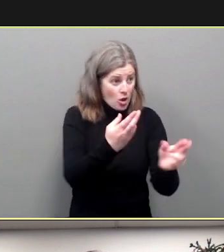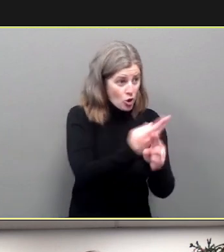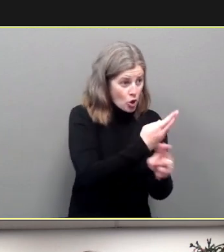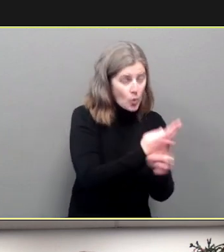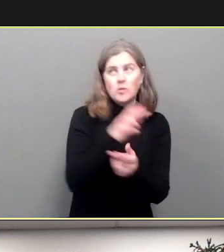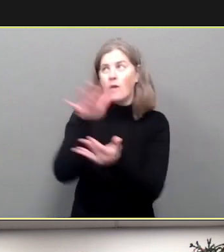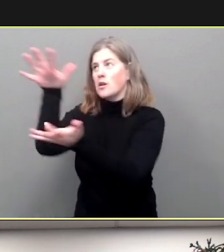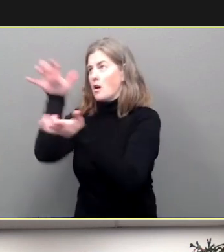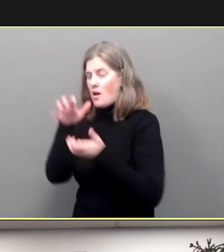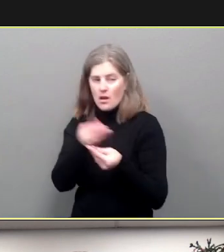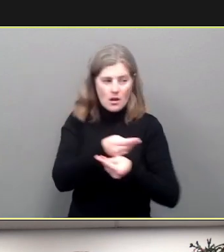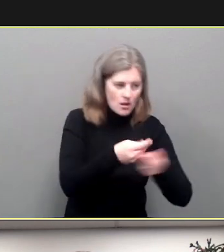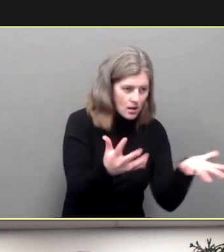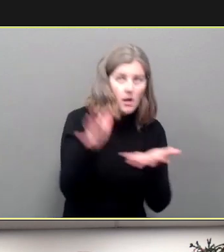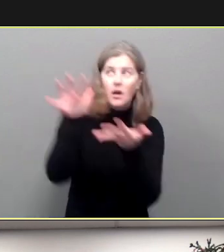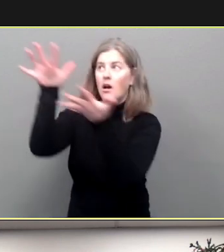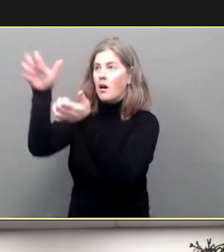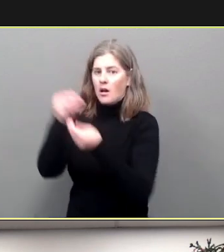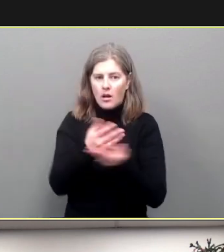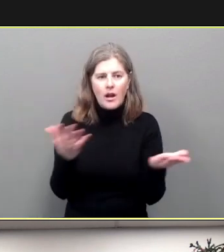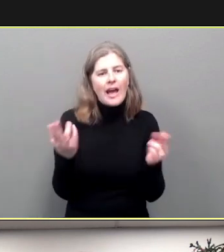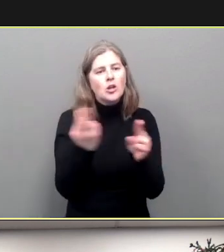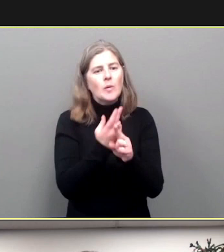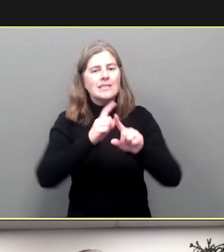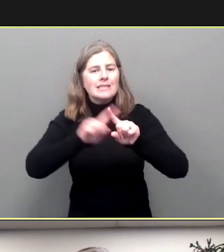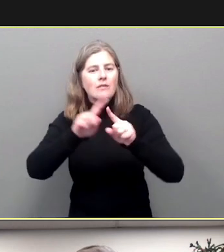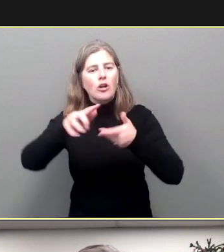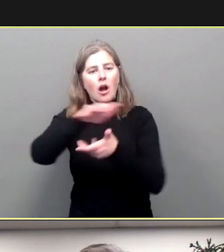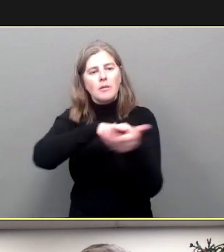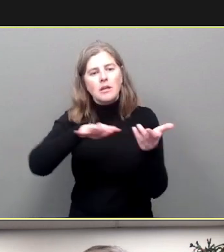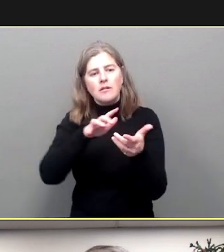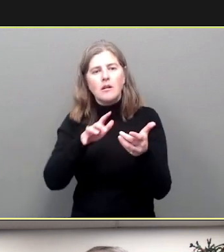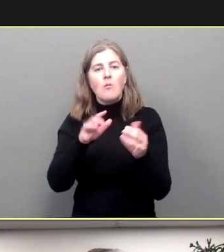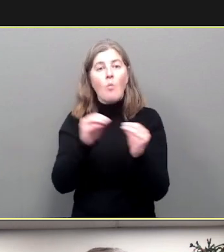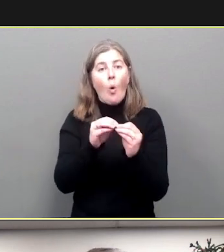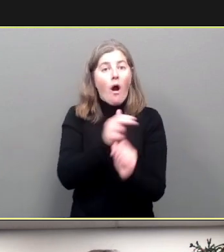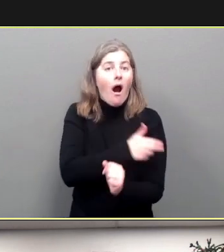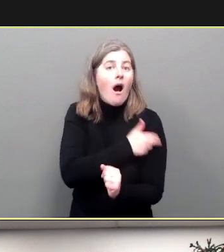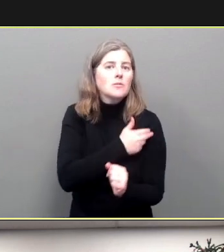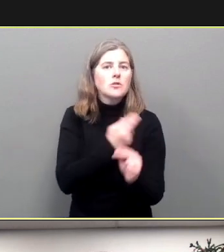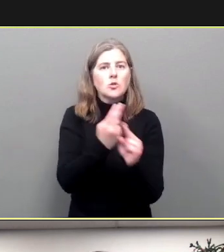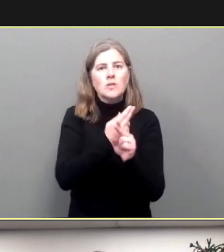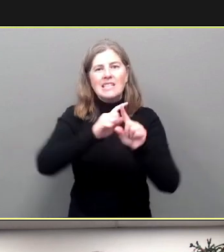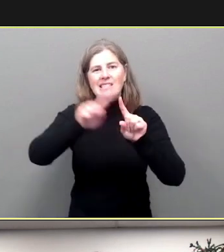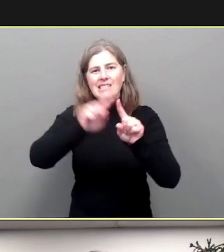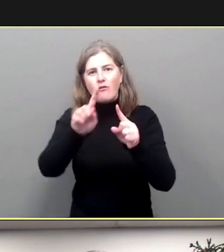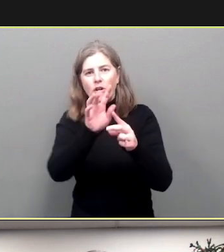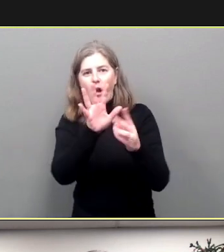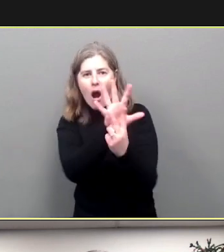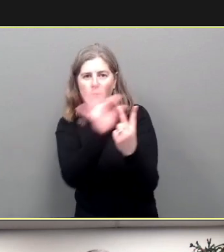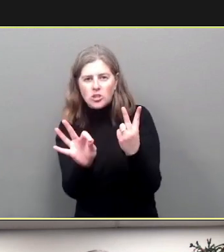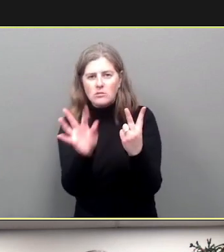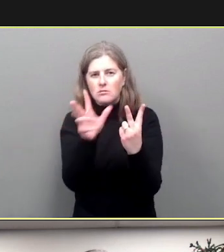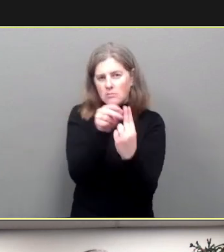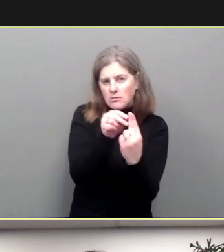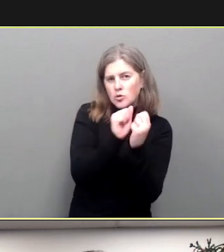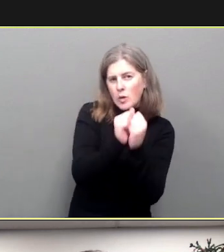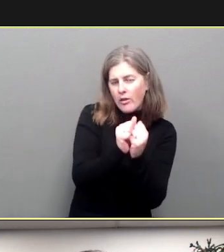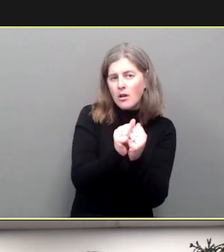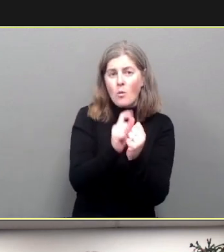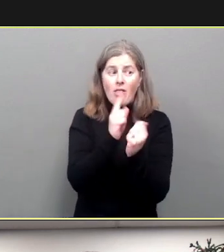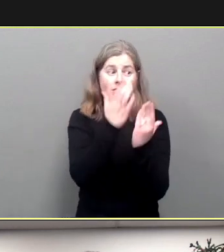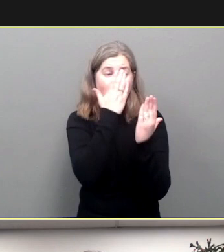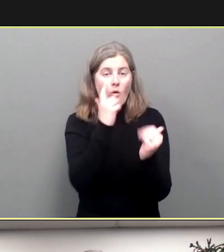and the BAM-EDI combinations being adopted by more facilities. We're very, very grateful to those facilities because it's more